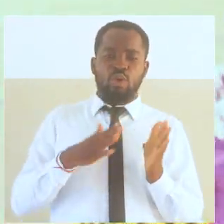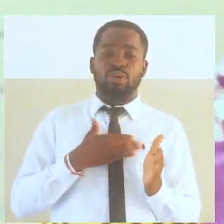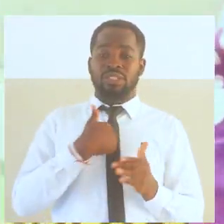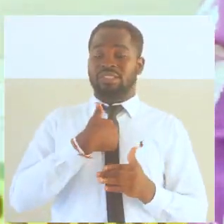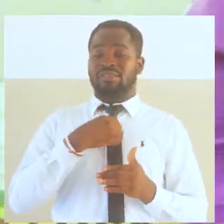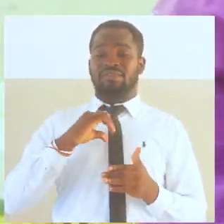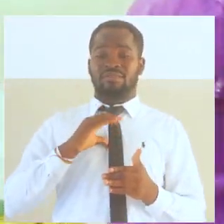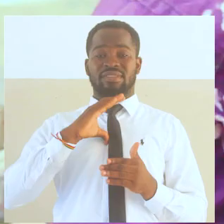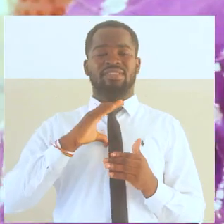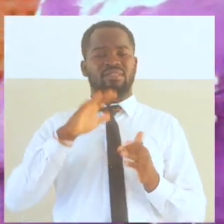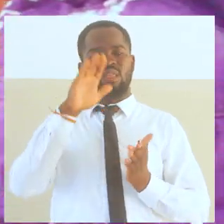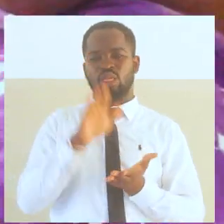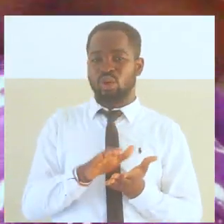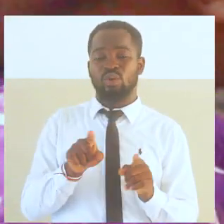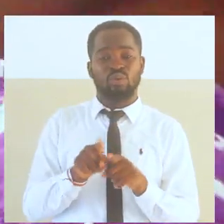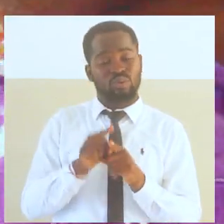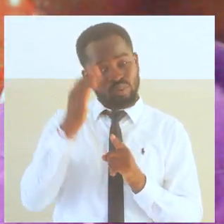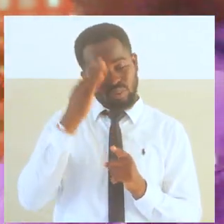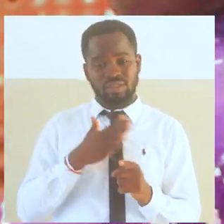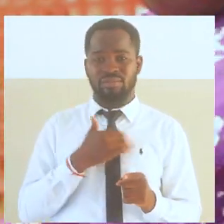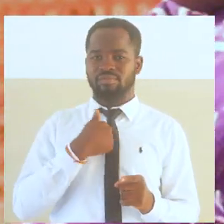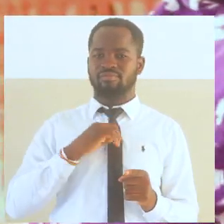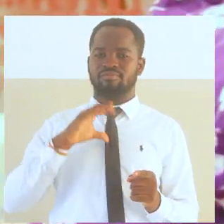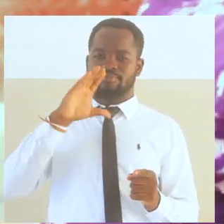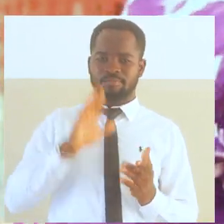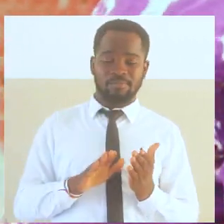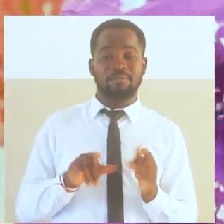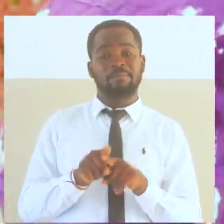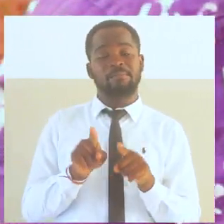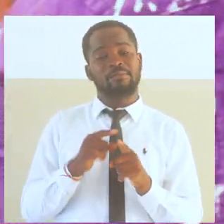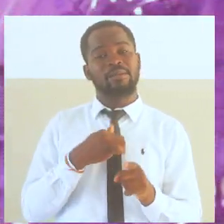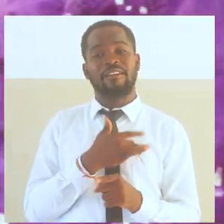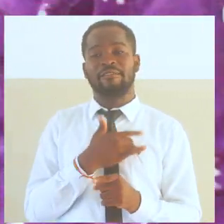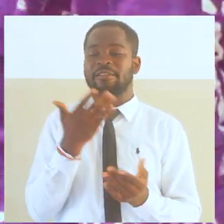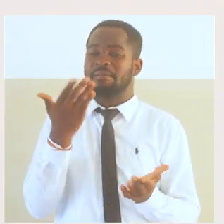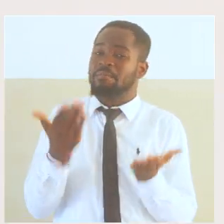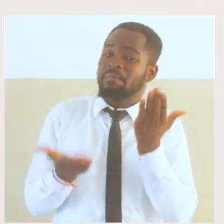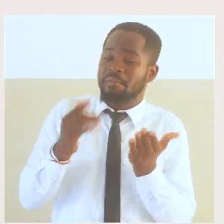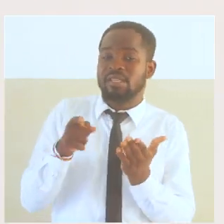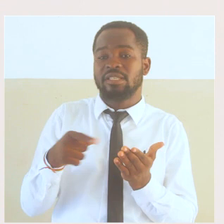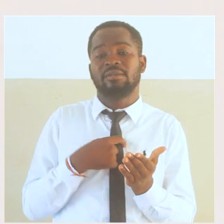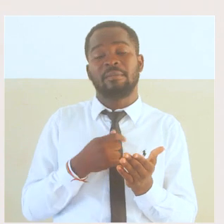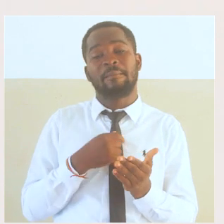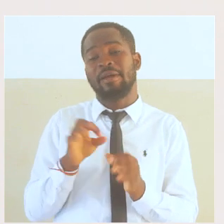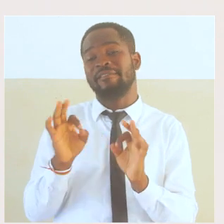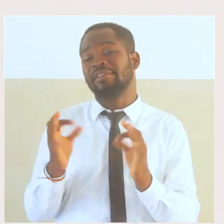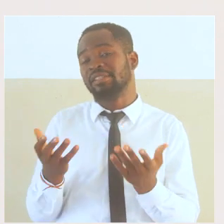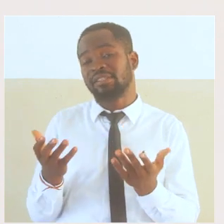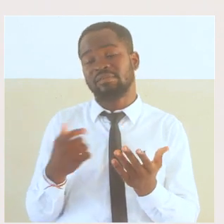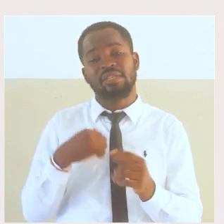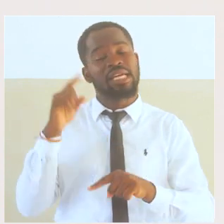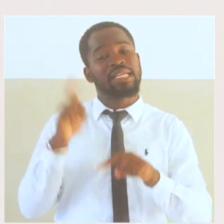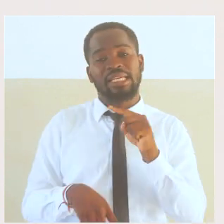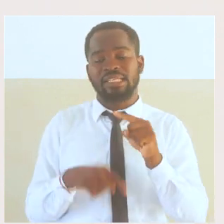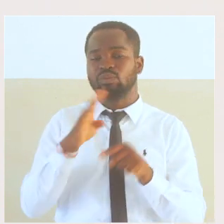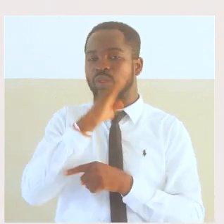about 60 centimeters. It's too big. You are not going to work, and nobody is going to take this child for you to go and work. So it